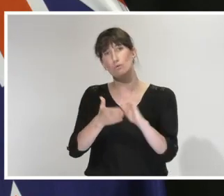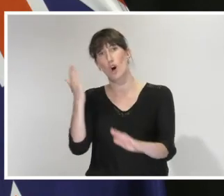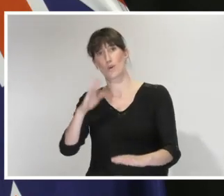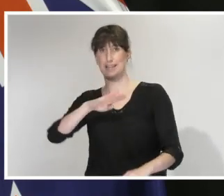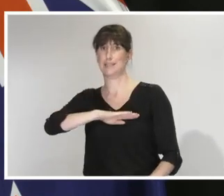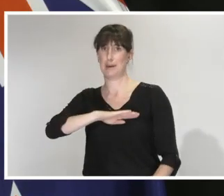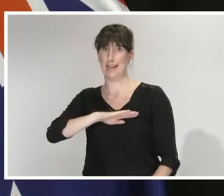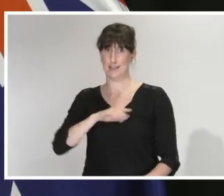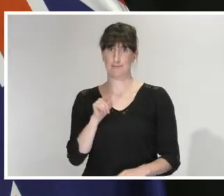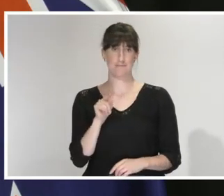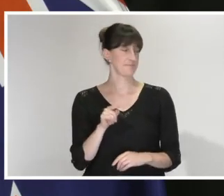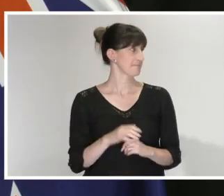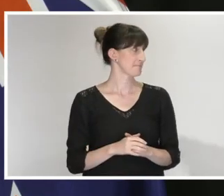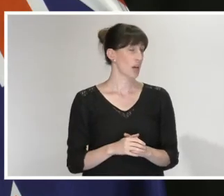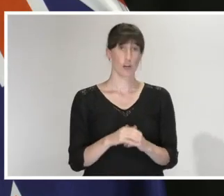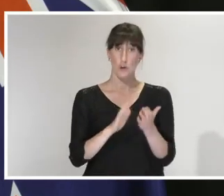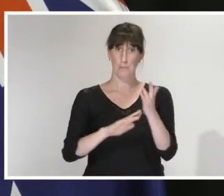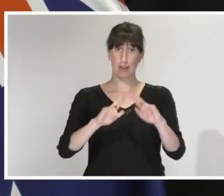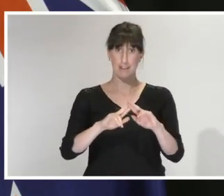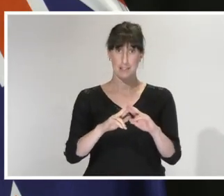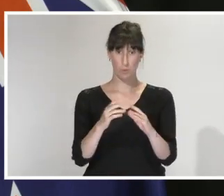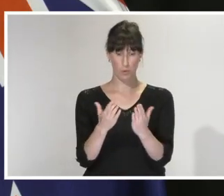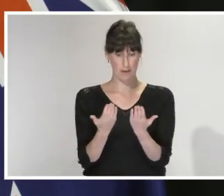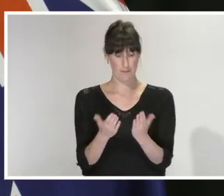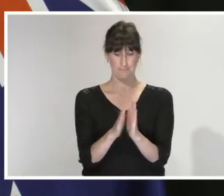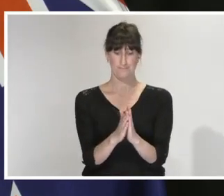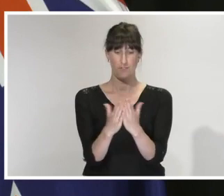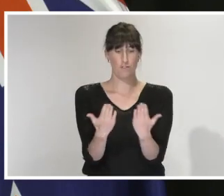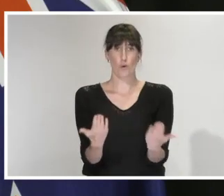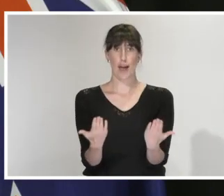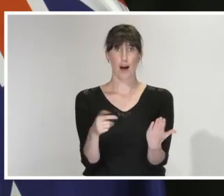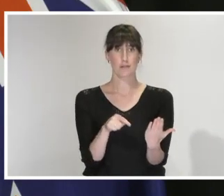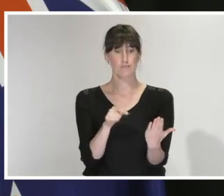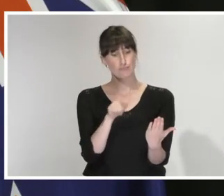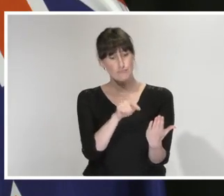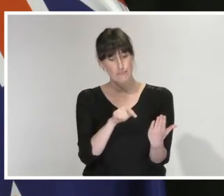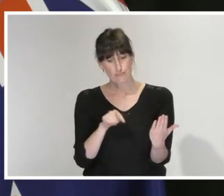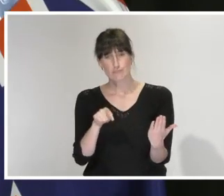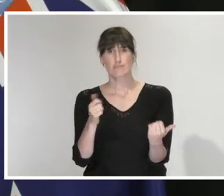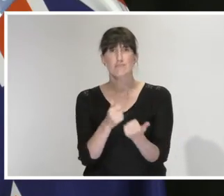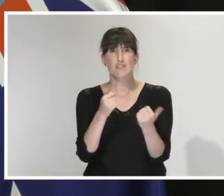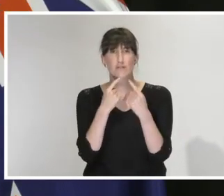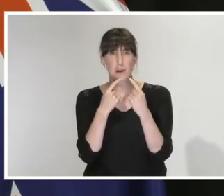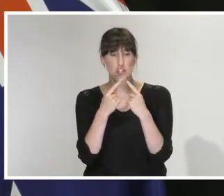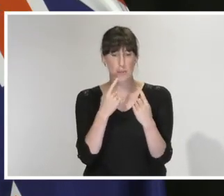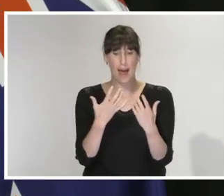primary school student. Your parents will get a nice little fold out here that tells them the sorts of things that they should be doing with